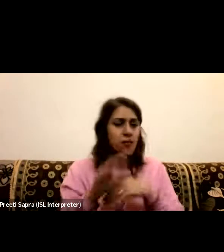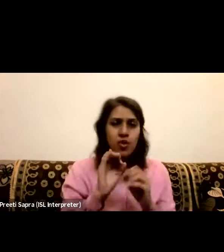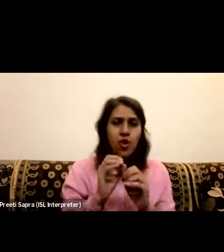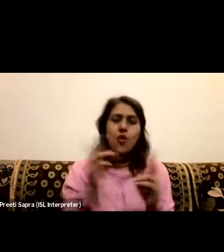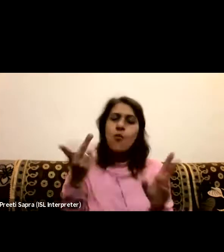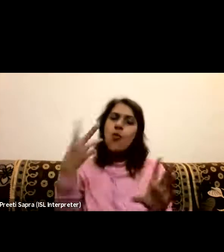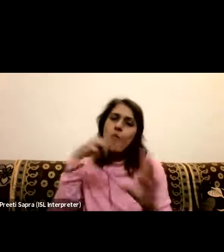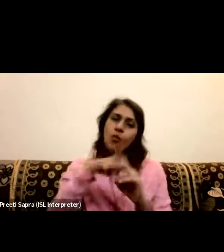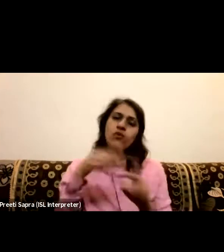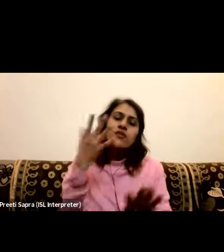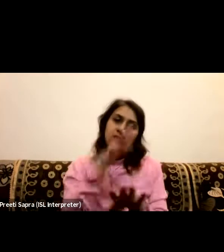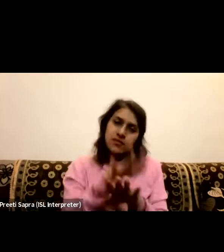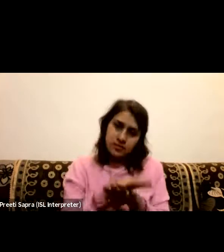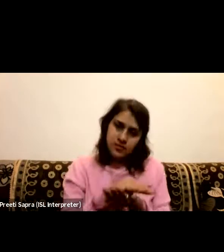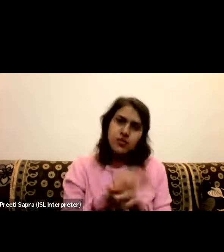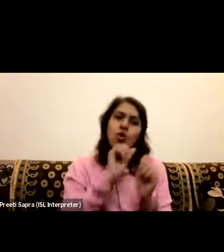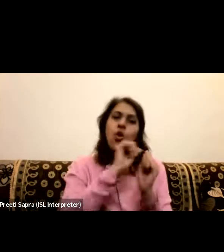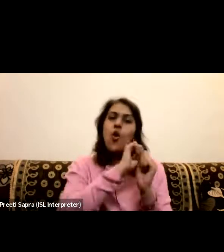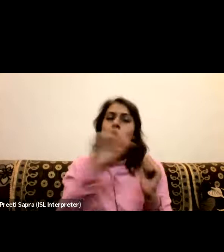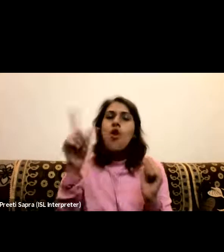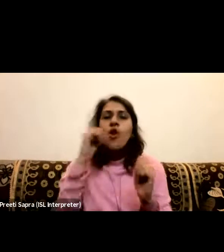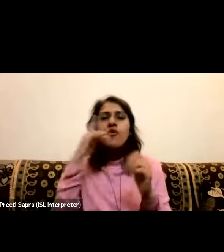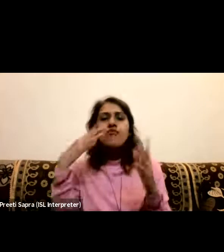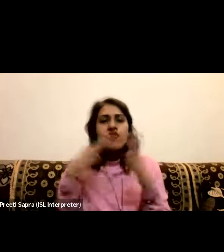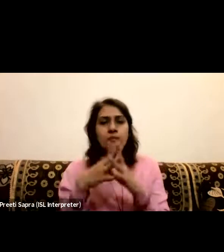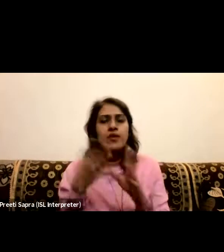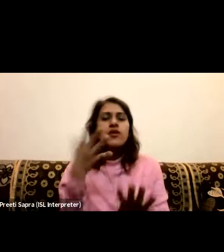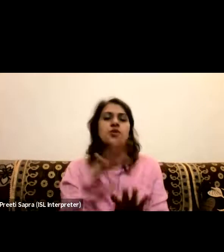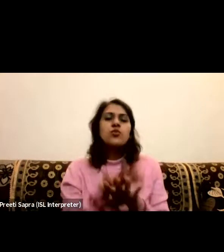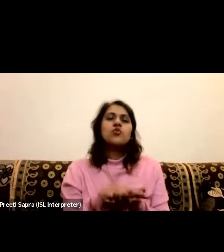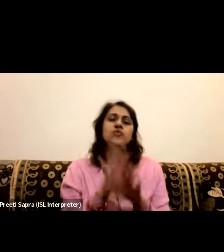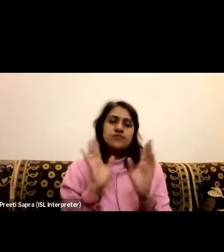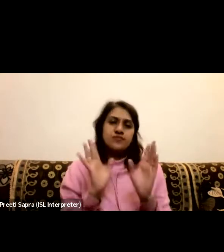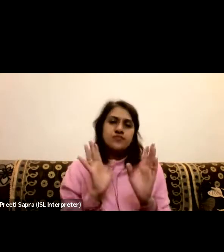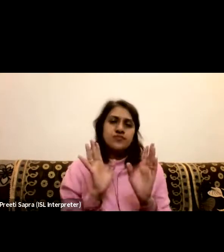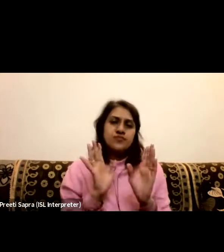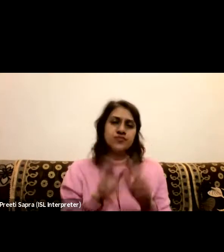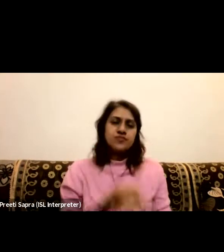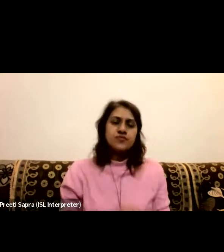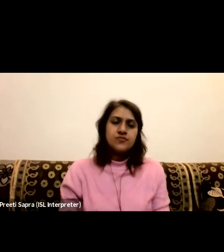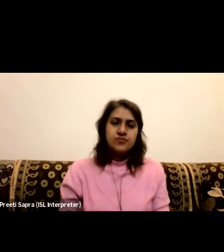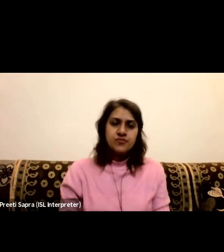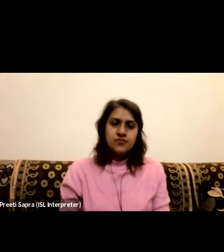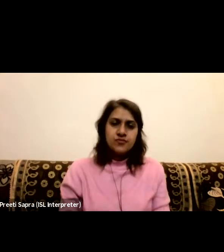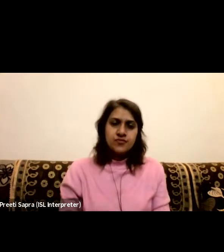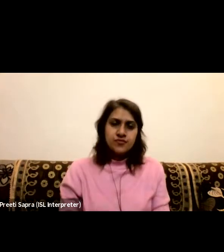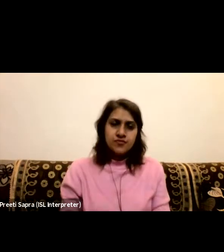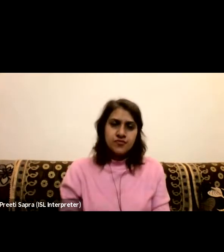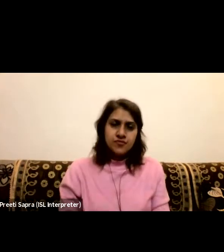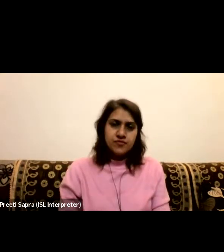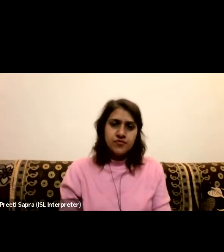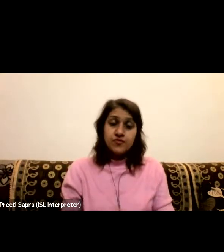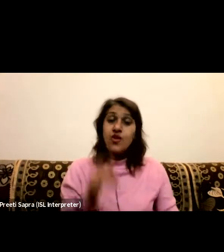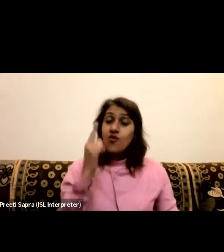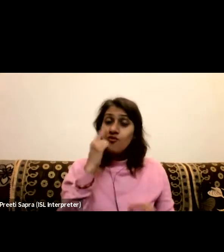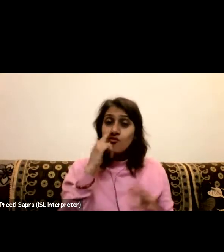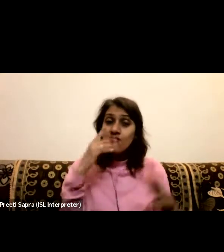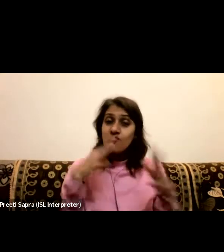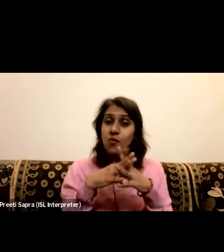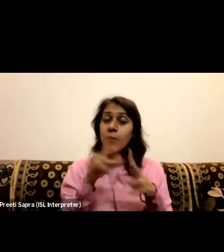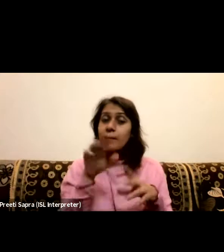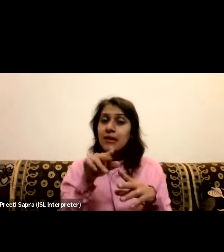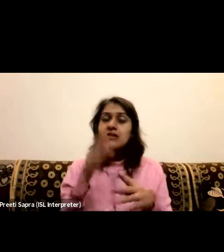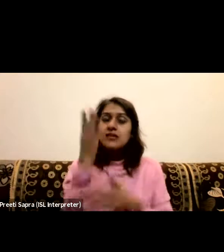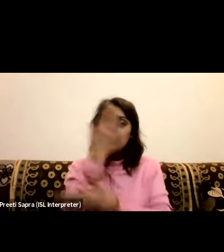women to include all women, including women with disabilities. This is an opportunity